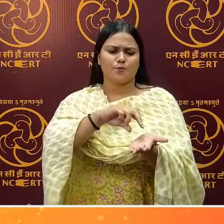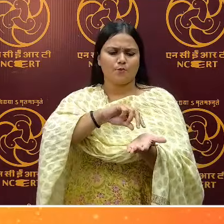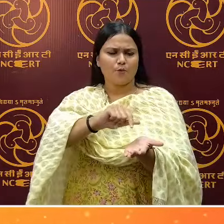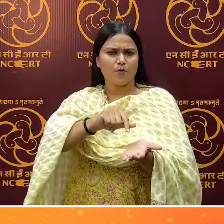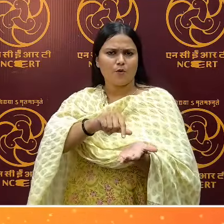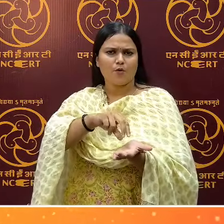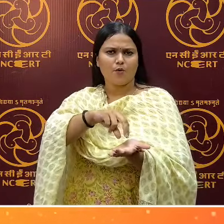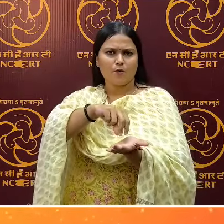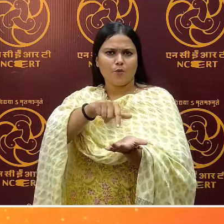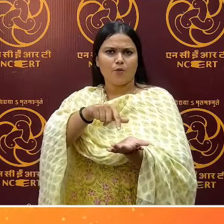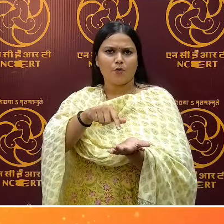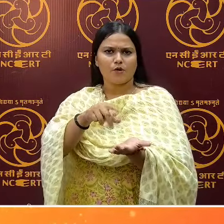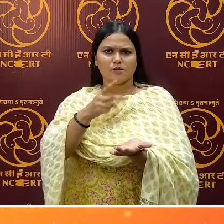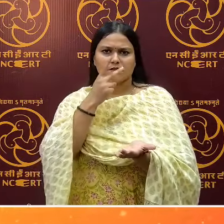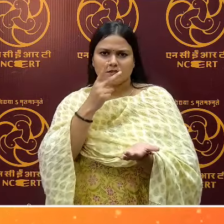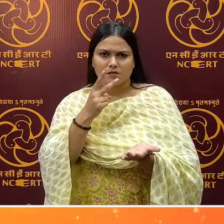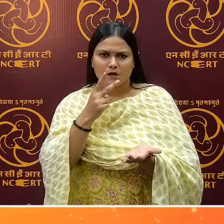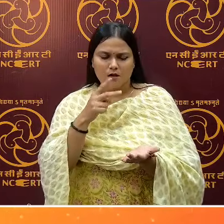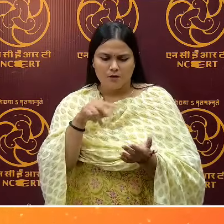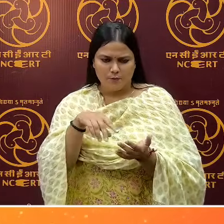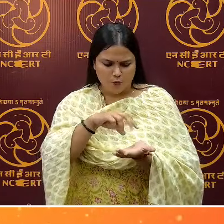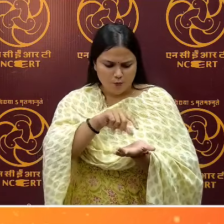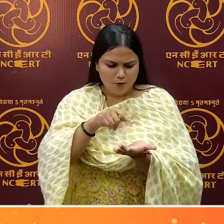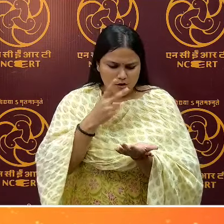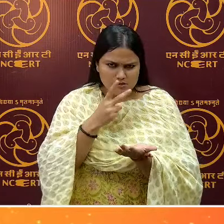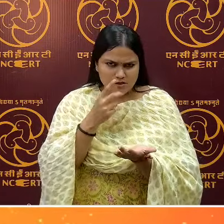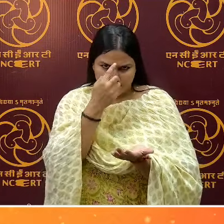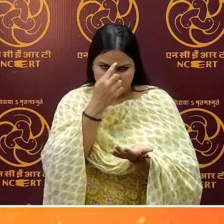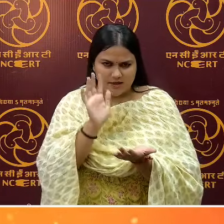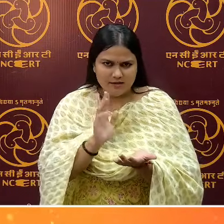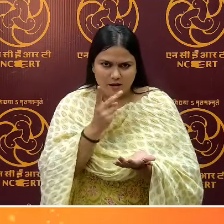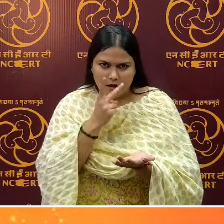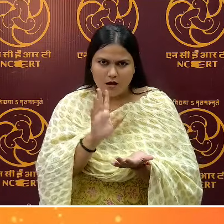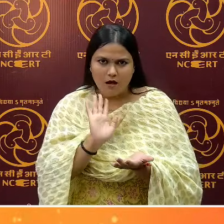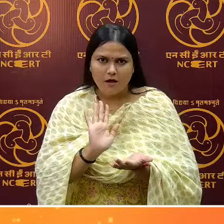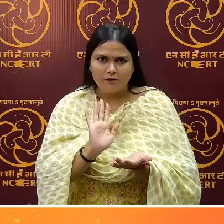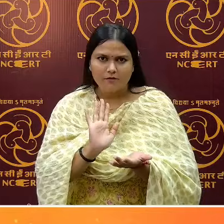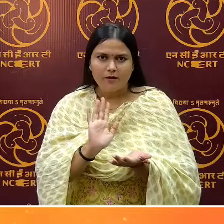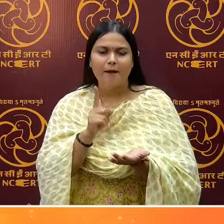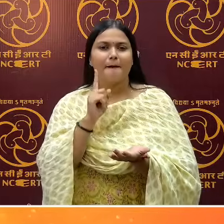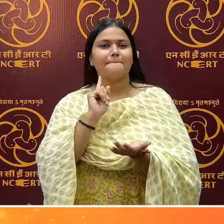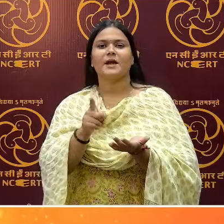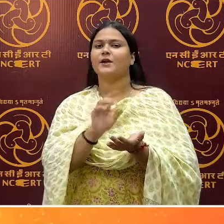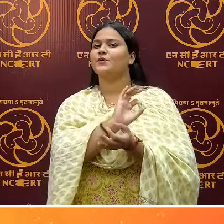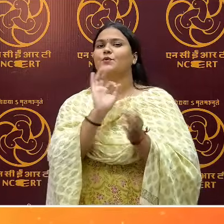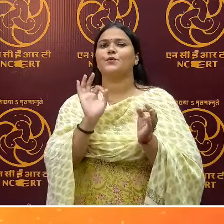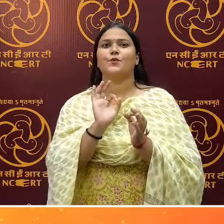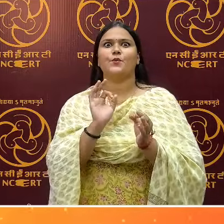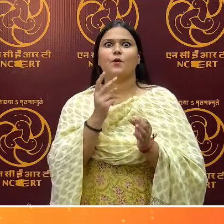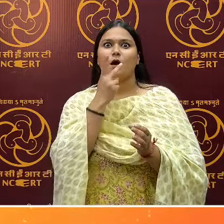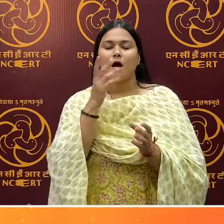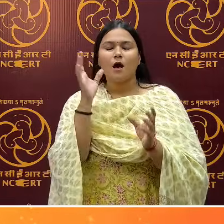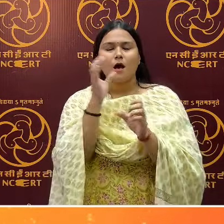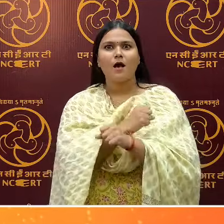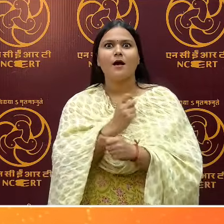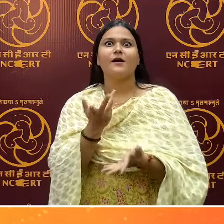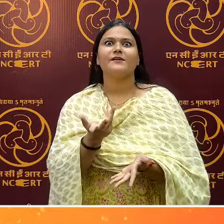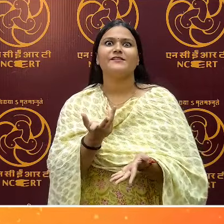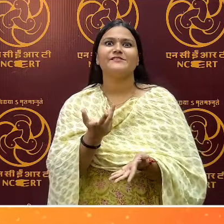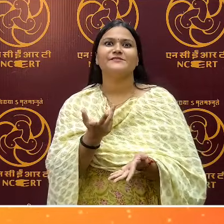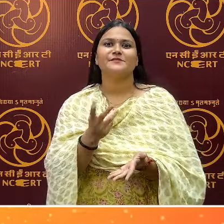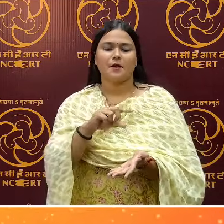what is happening. Can you see bindi now? No. When But it was spinning, I couldn't. Yes, when it is